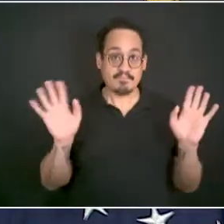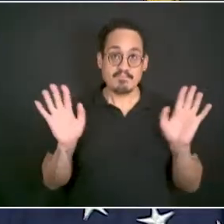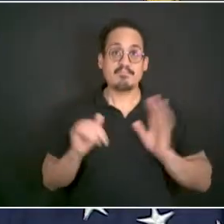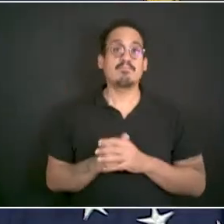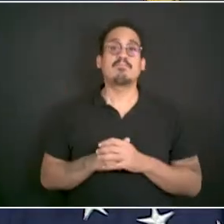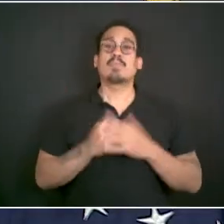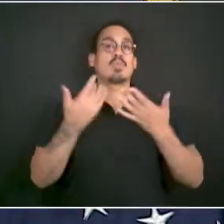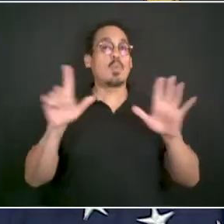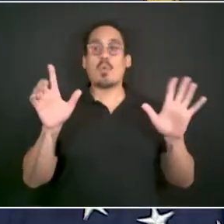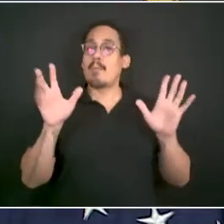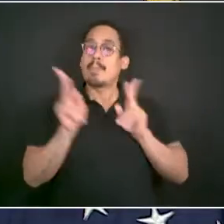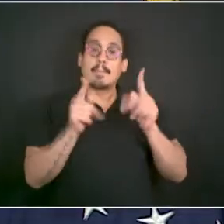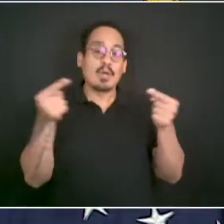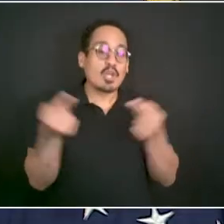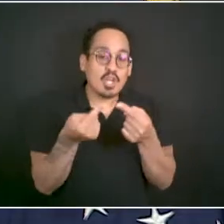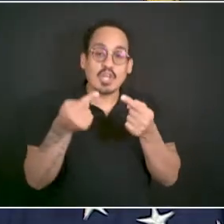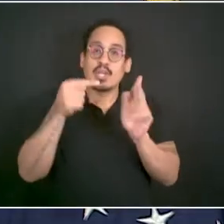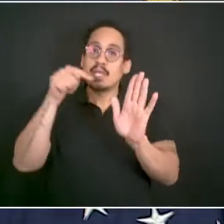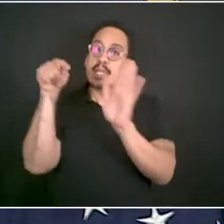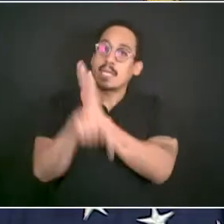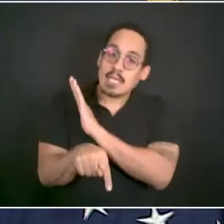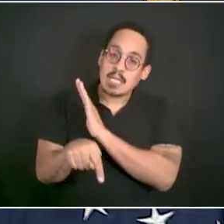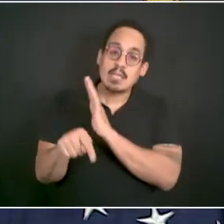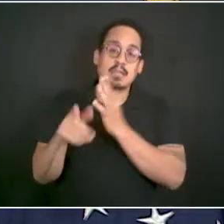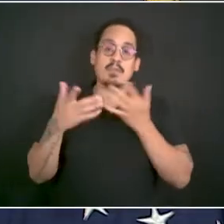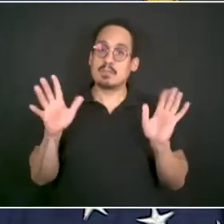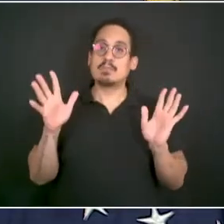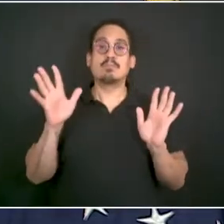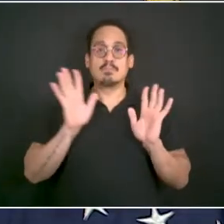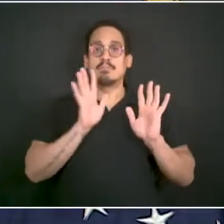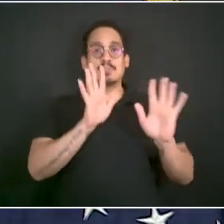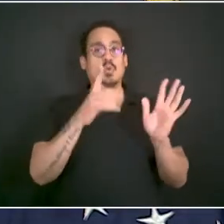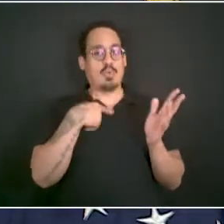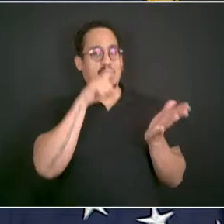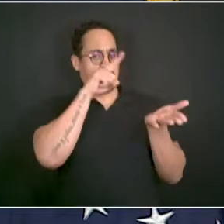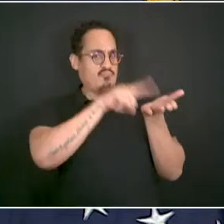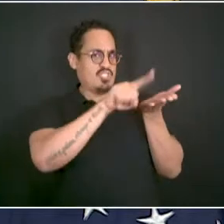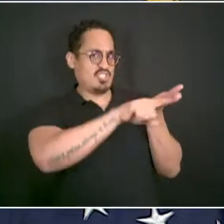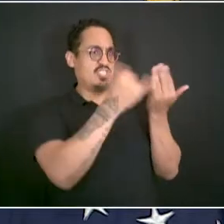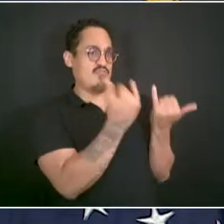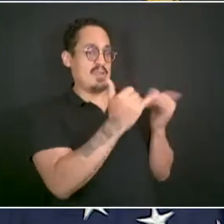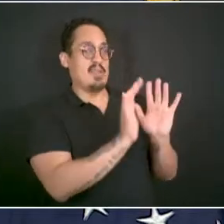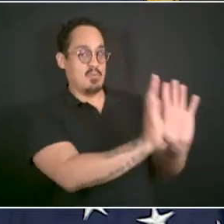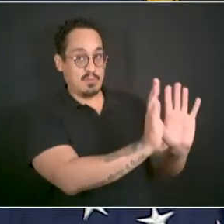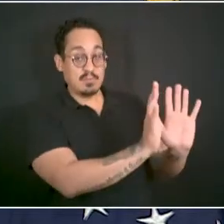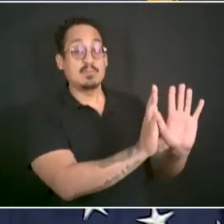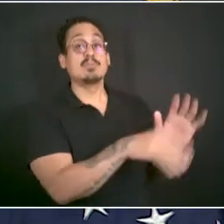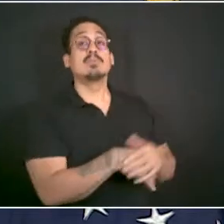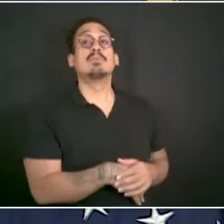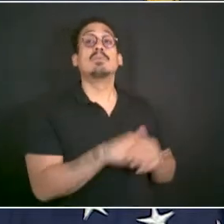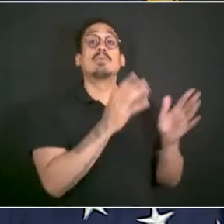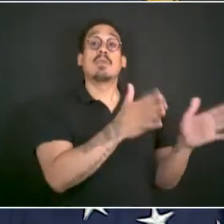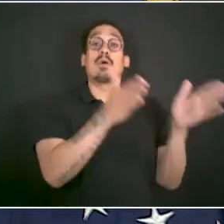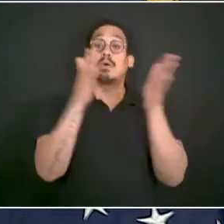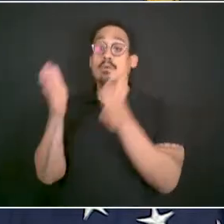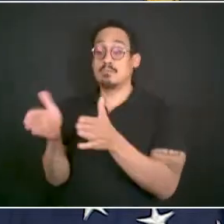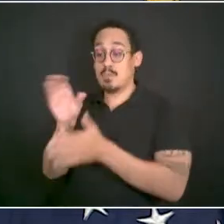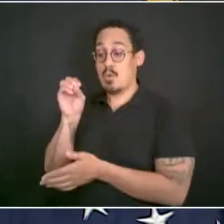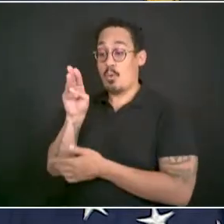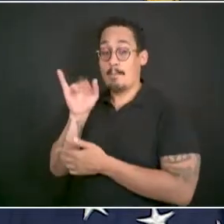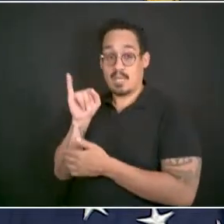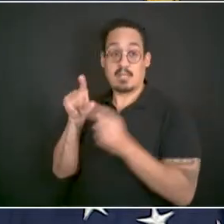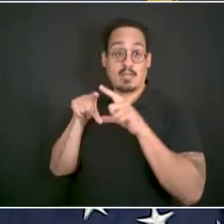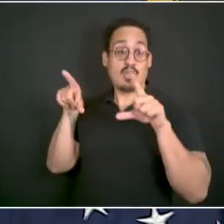a limb, and so we're looking into it and finding out exactly what's happening in that case. The Omni cars, this is the first time I'm hearing